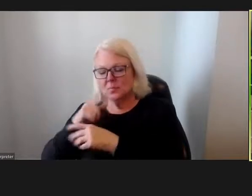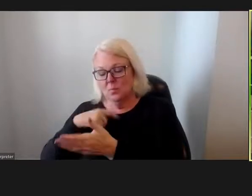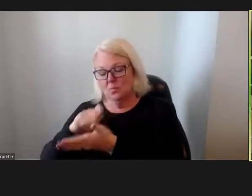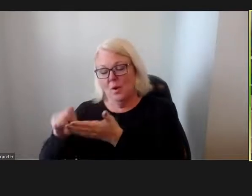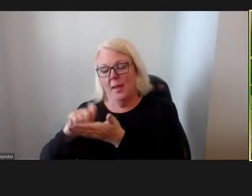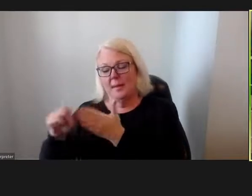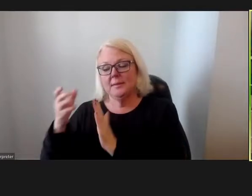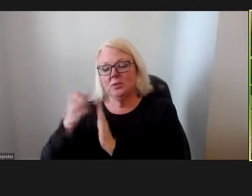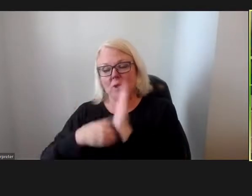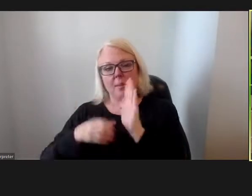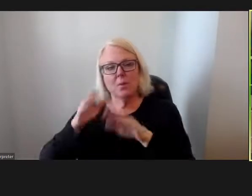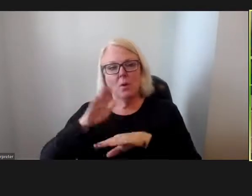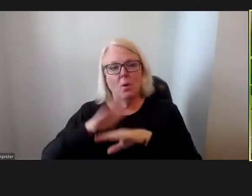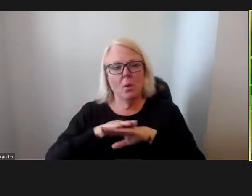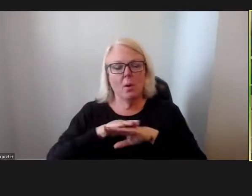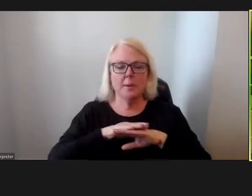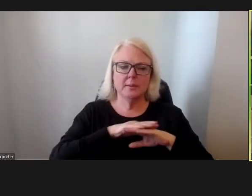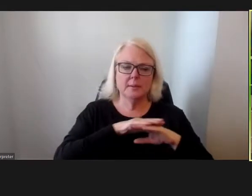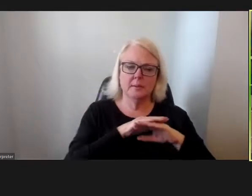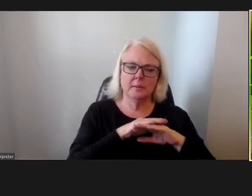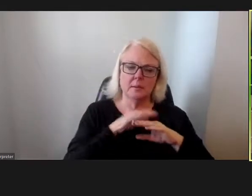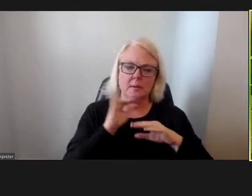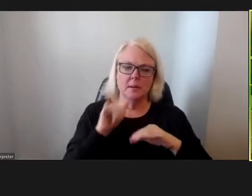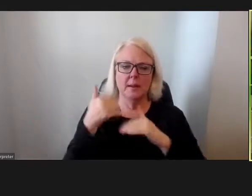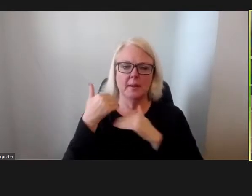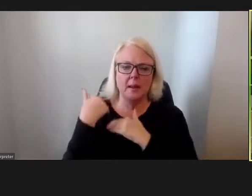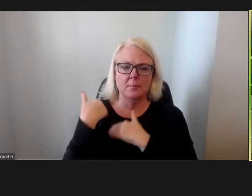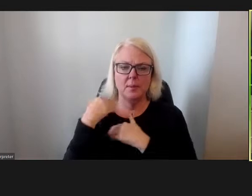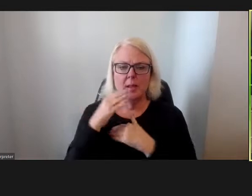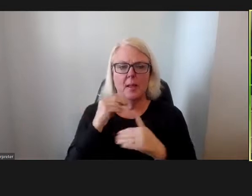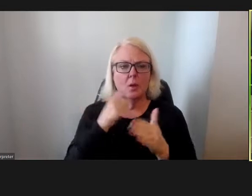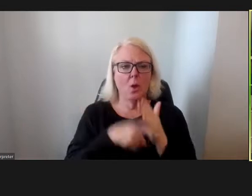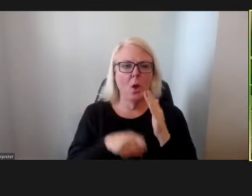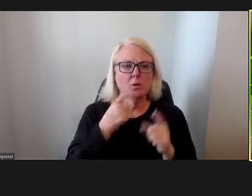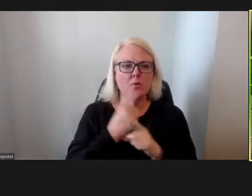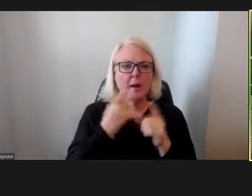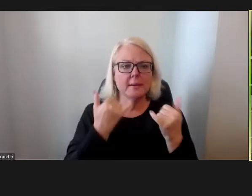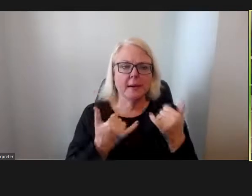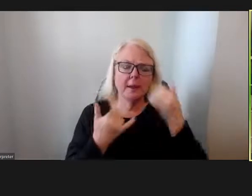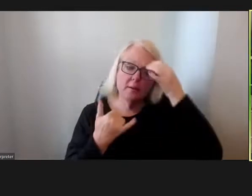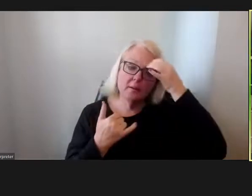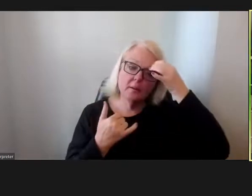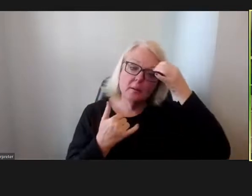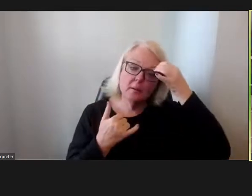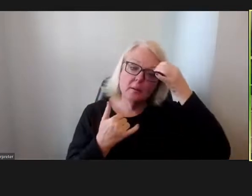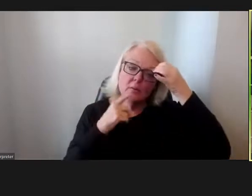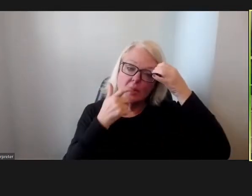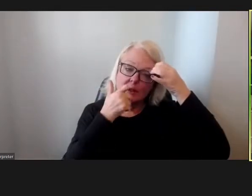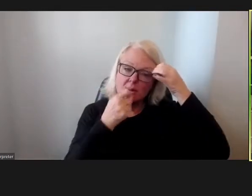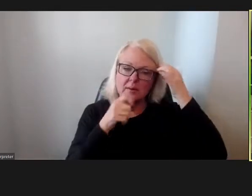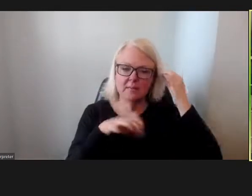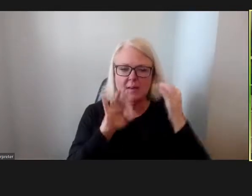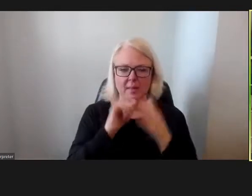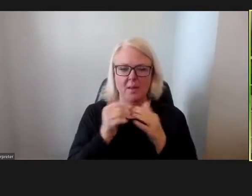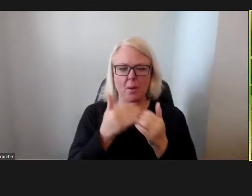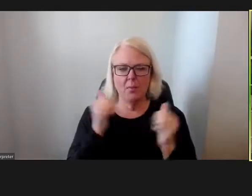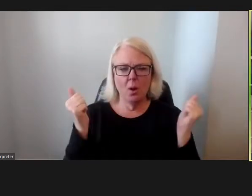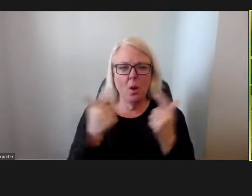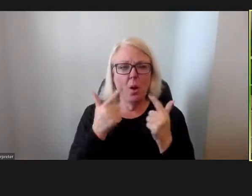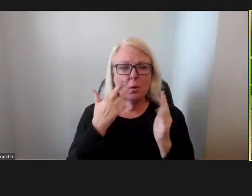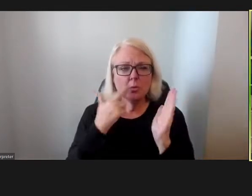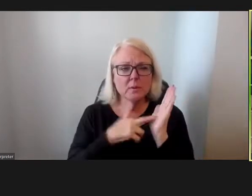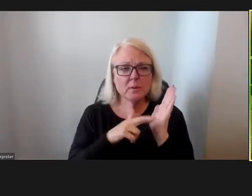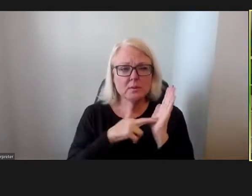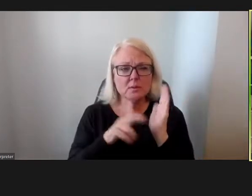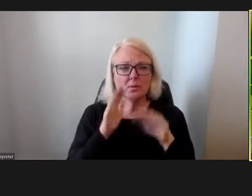chapter on accountability and cost right now, and it's so interesting to find that almost all the research